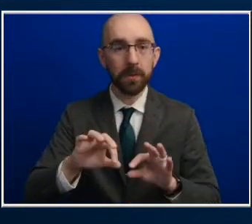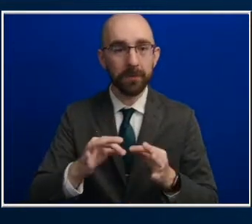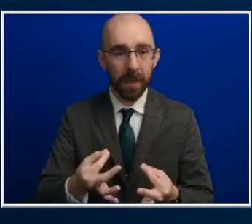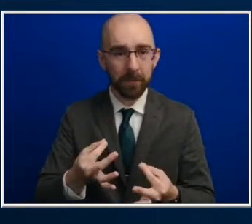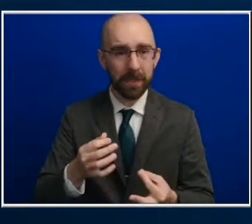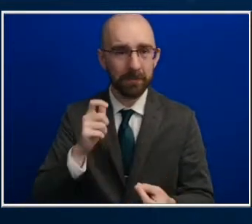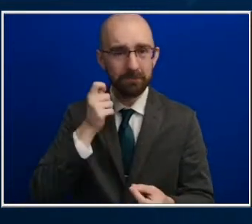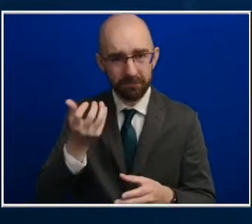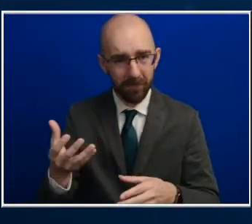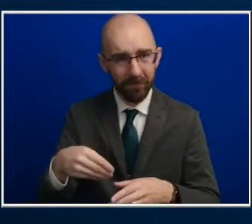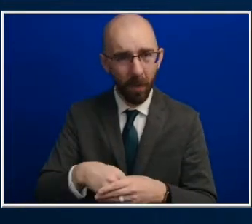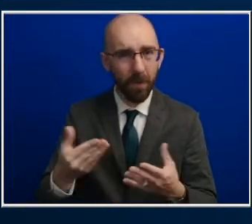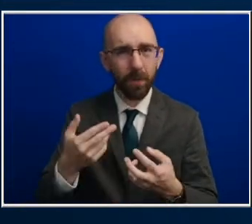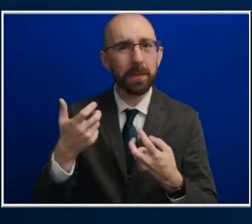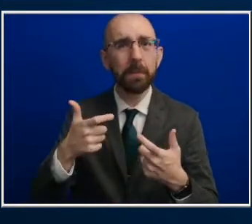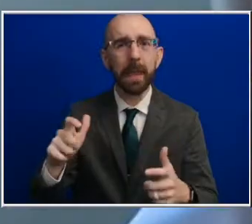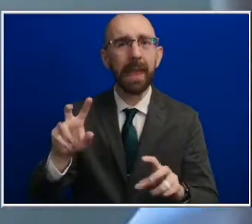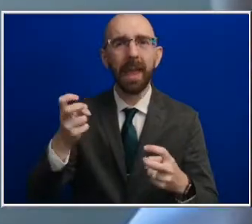spots people have?